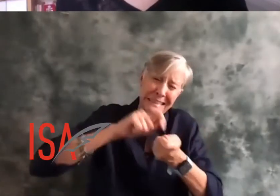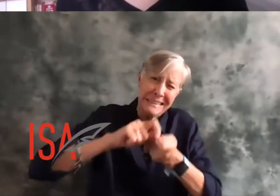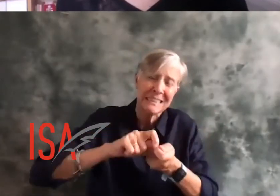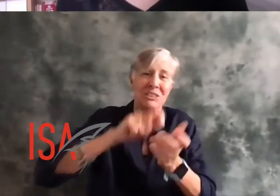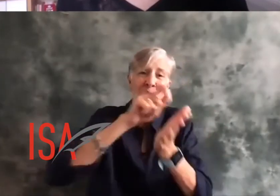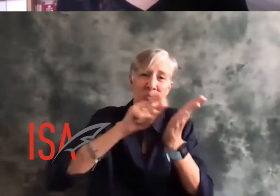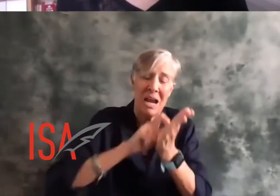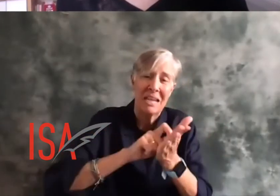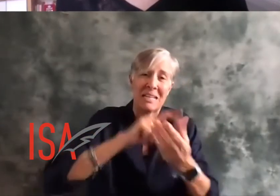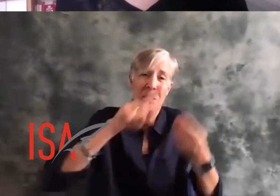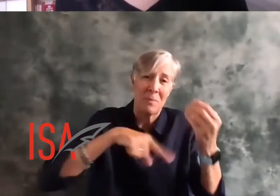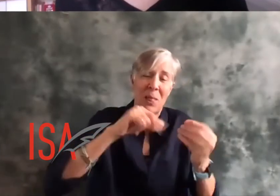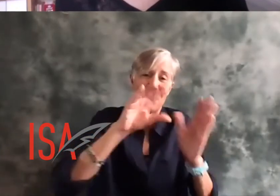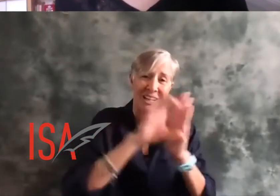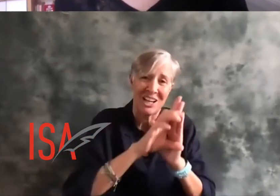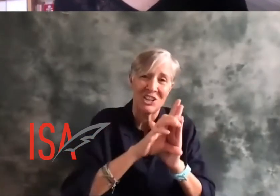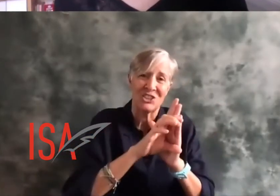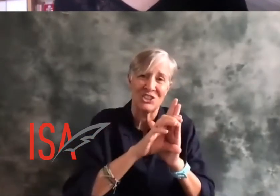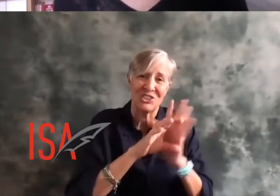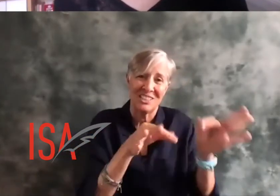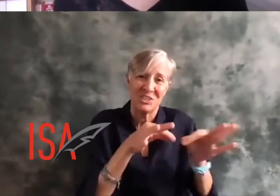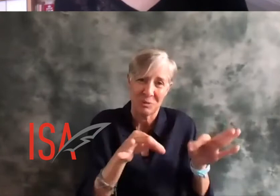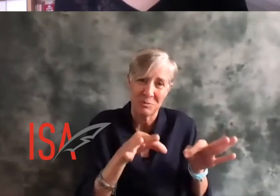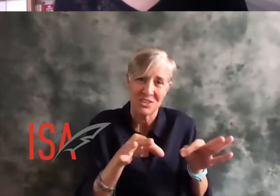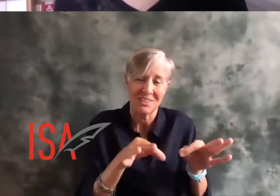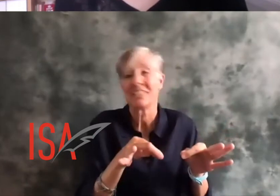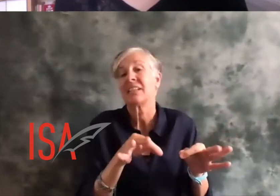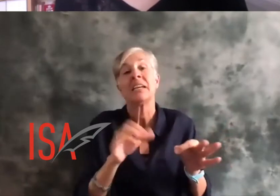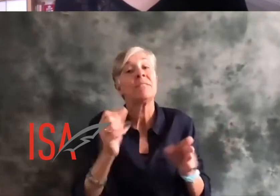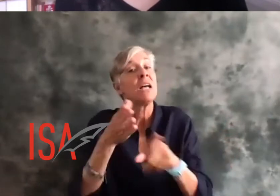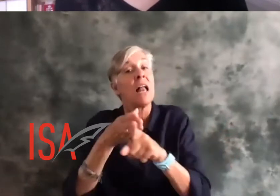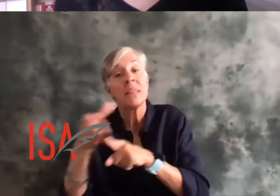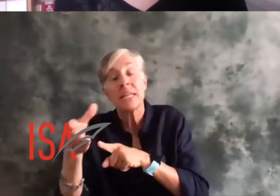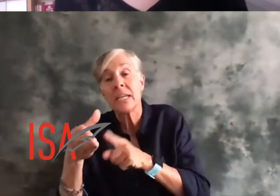your description of your characters, whether they're lead